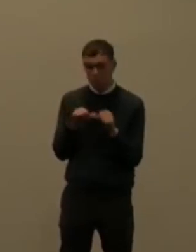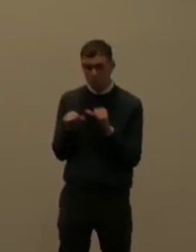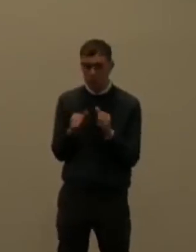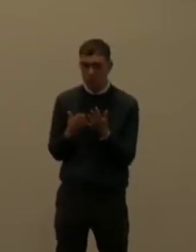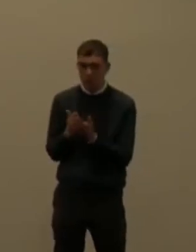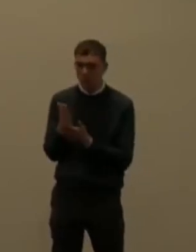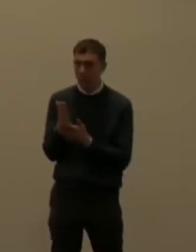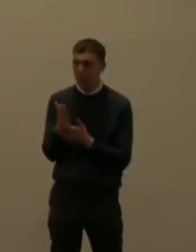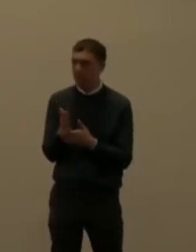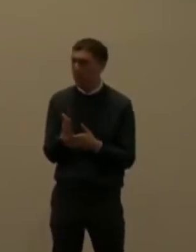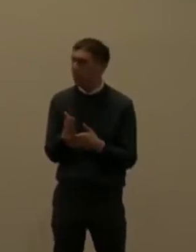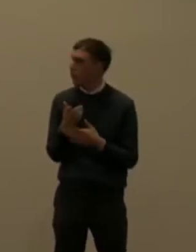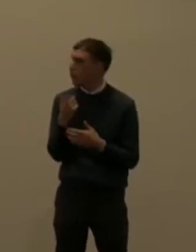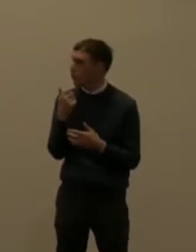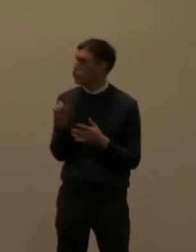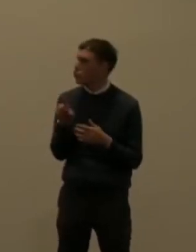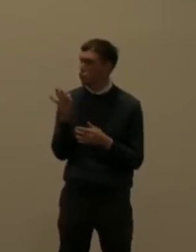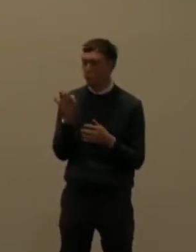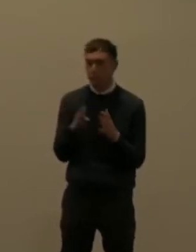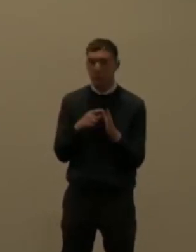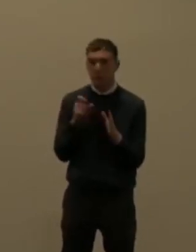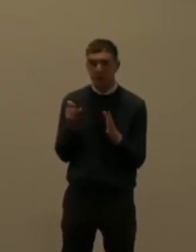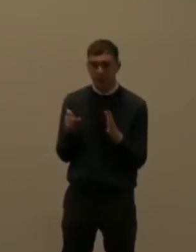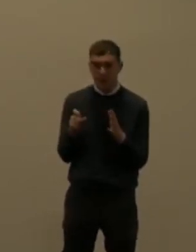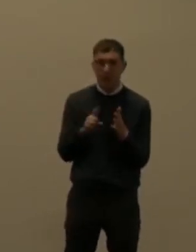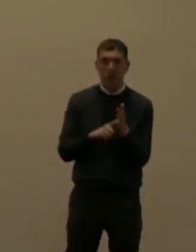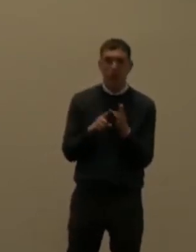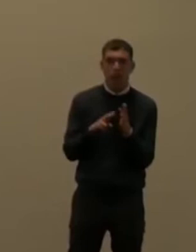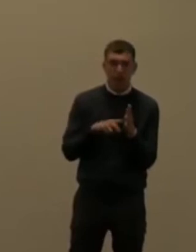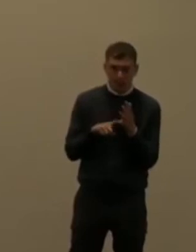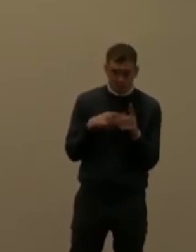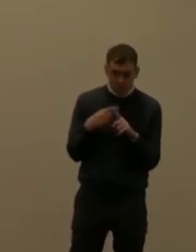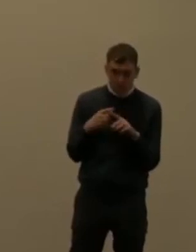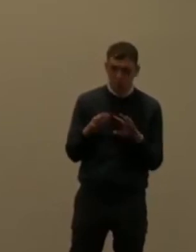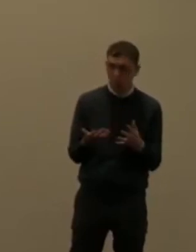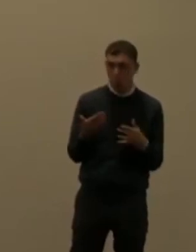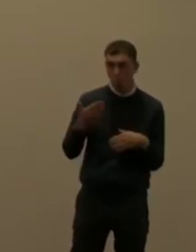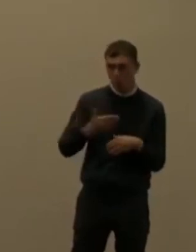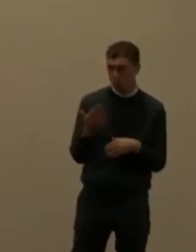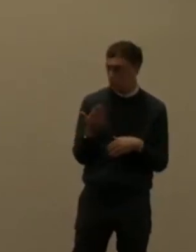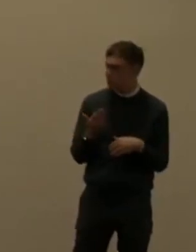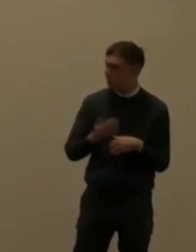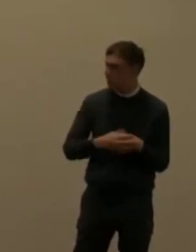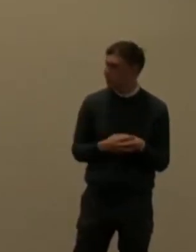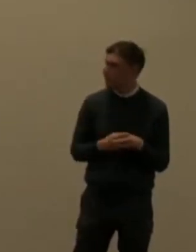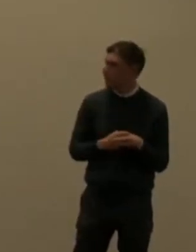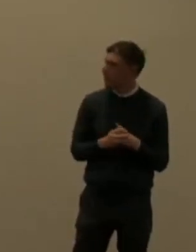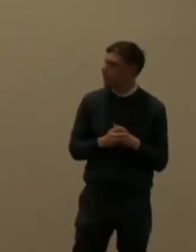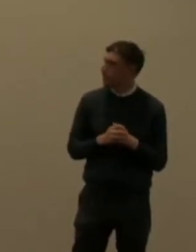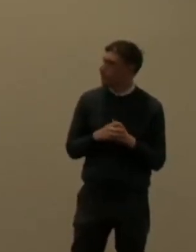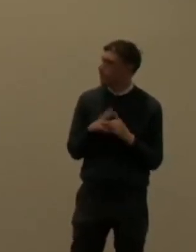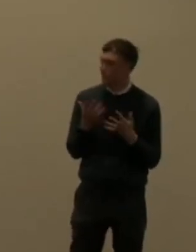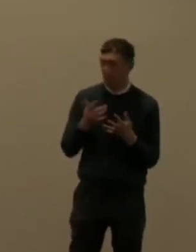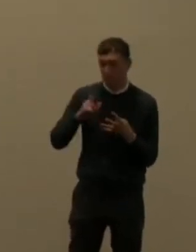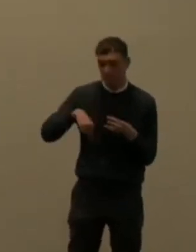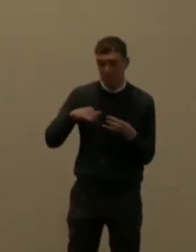executed. So definitely you can choose a Mac, Linux, Windows, and so on. So let's leave it with the default